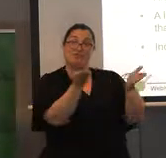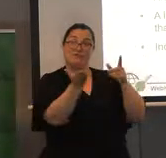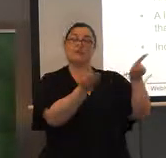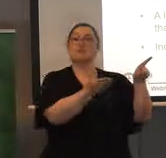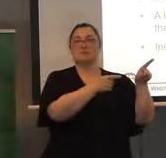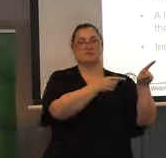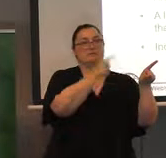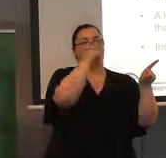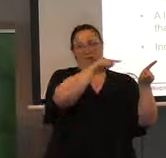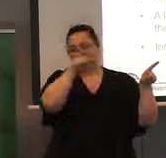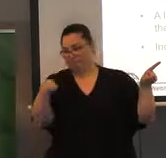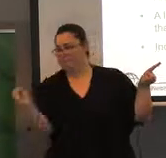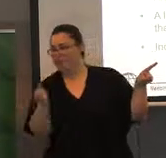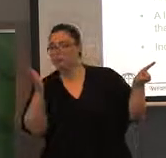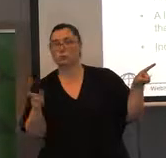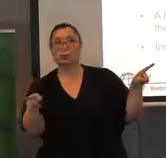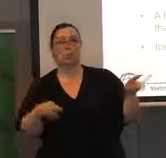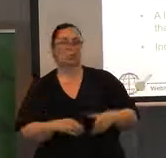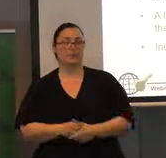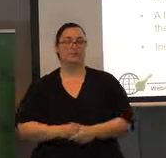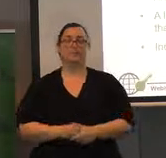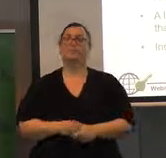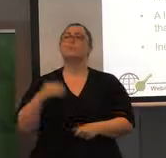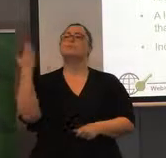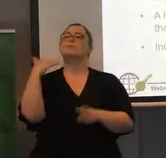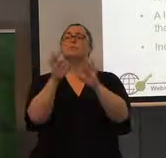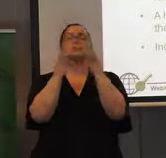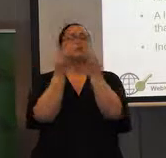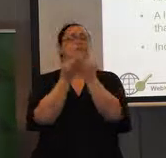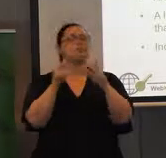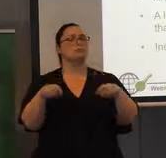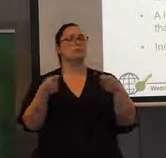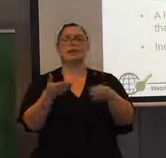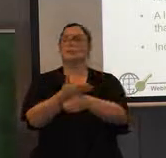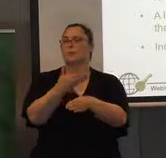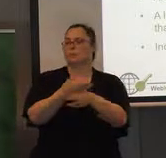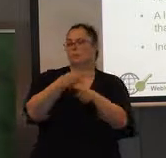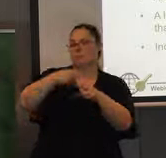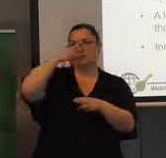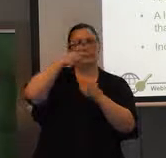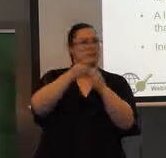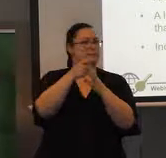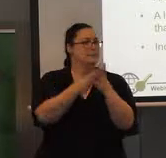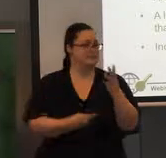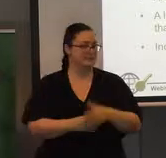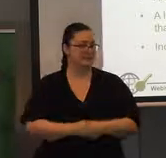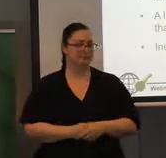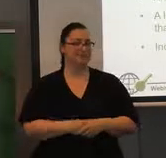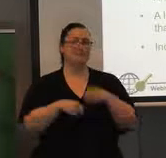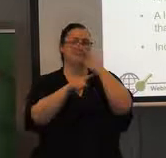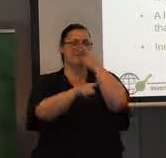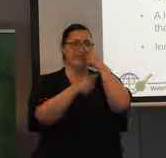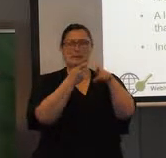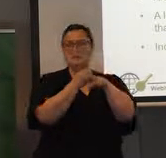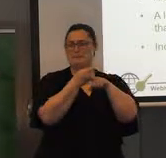is accessible. I was talking just recently with an organization that provides employment for people with disabilities.